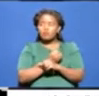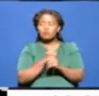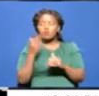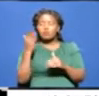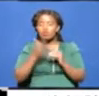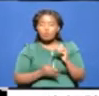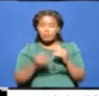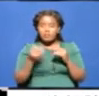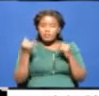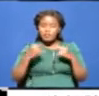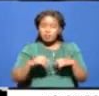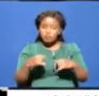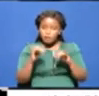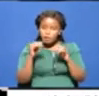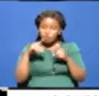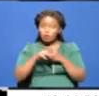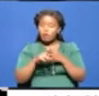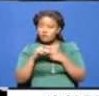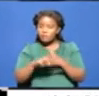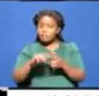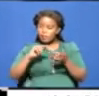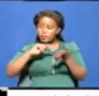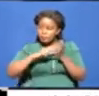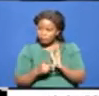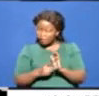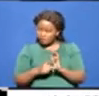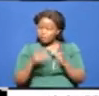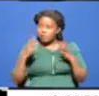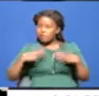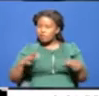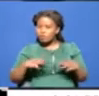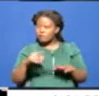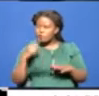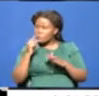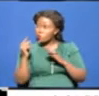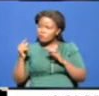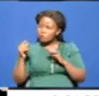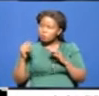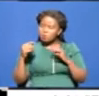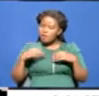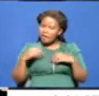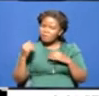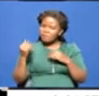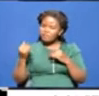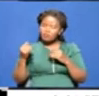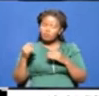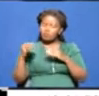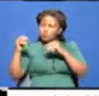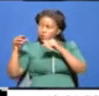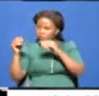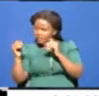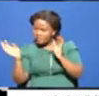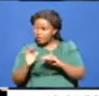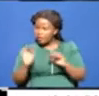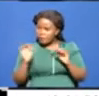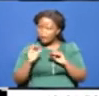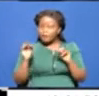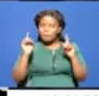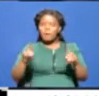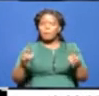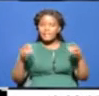of engineering projects to people who have not been assessed by their peers. You must have competent